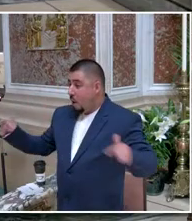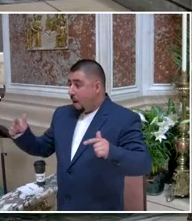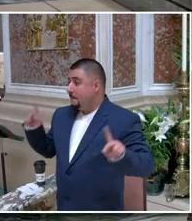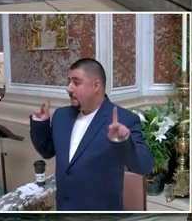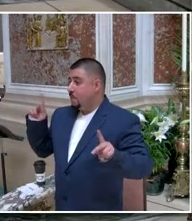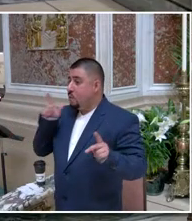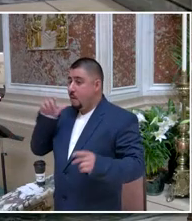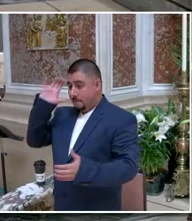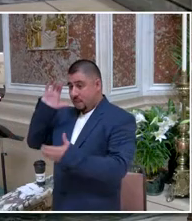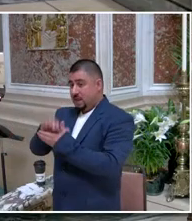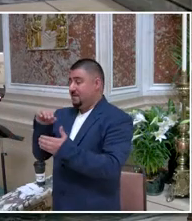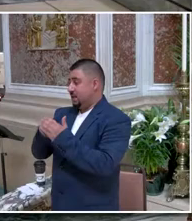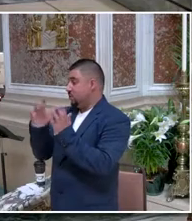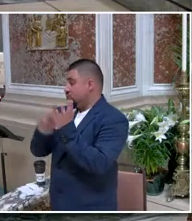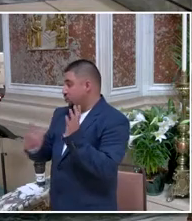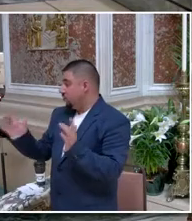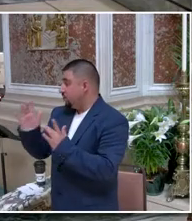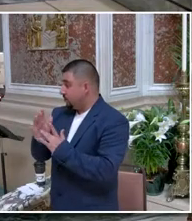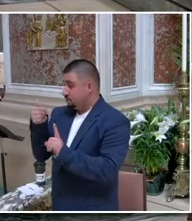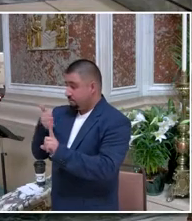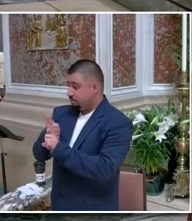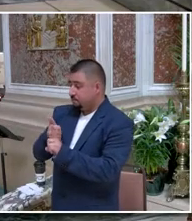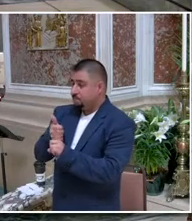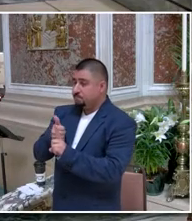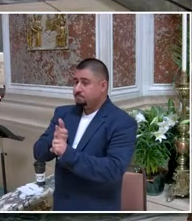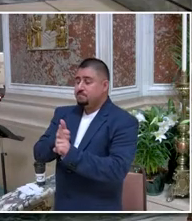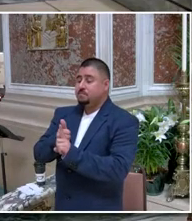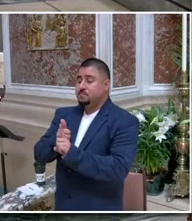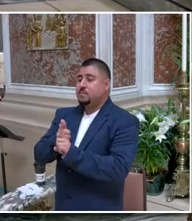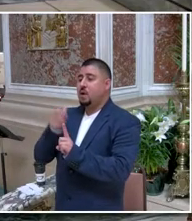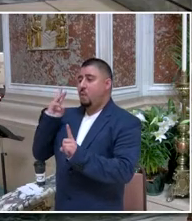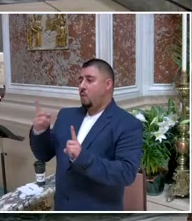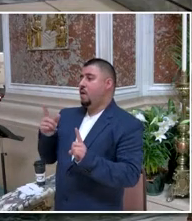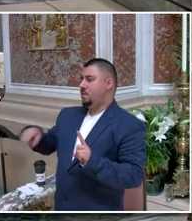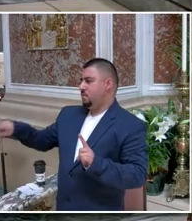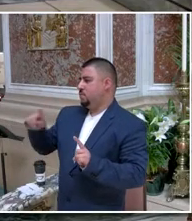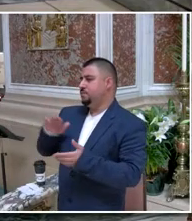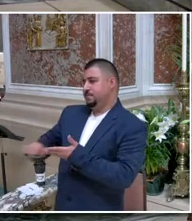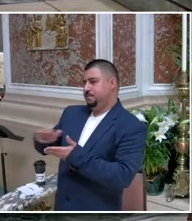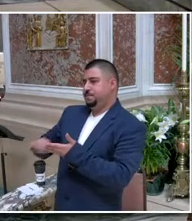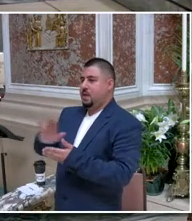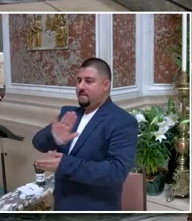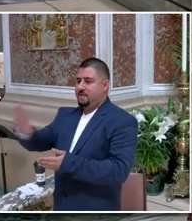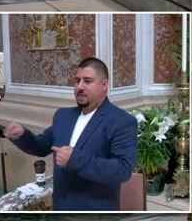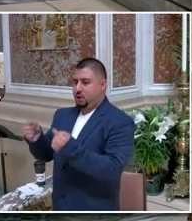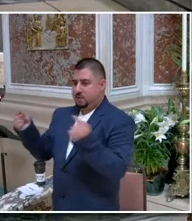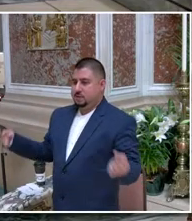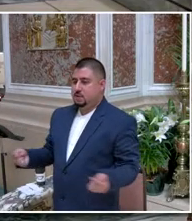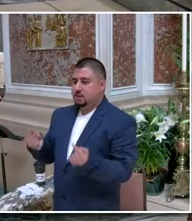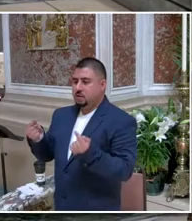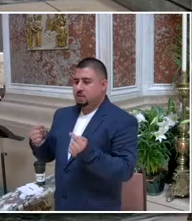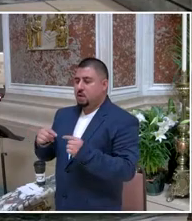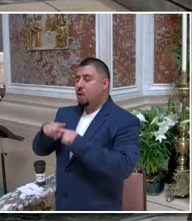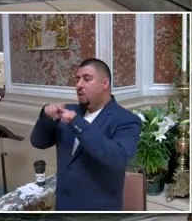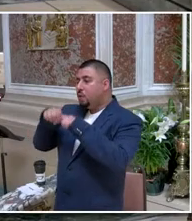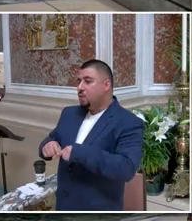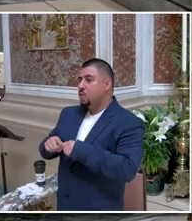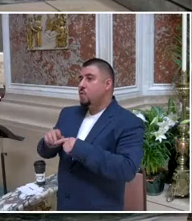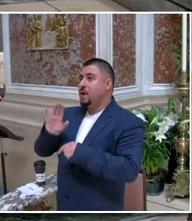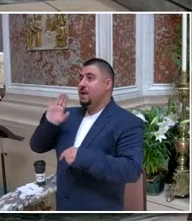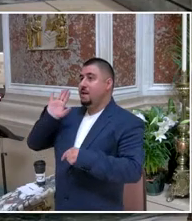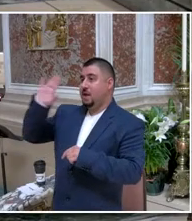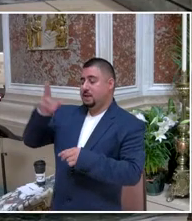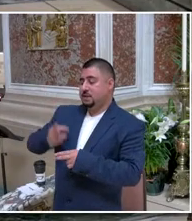who believes in him will receive forgiveness of sins through his name."